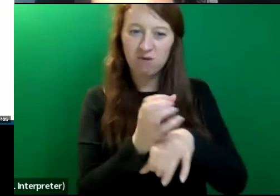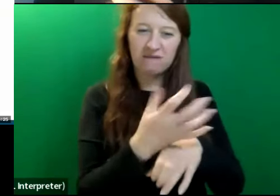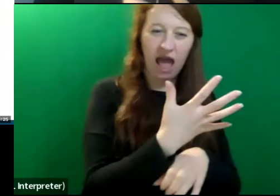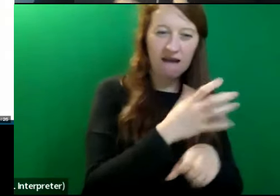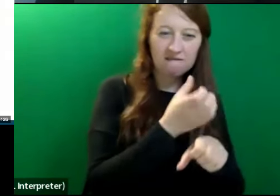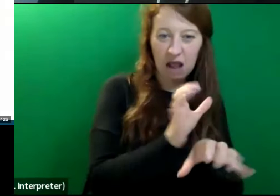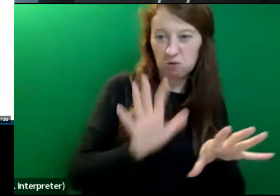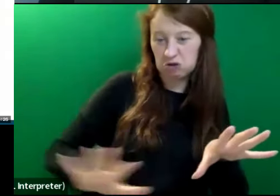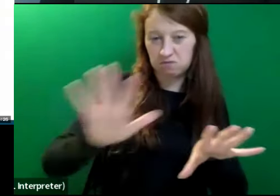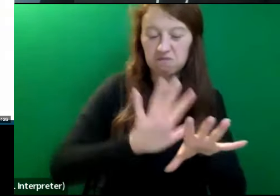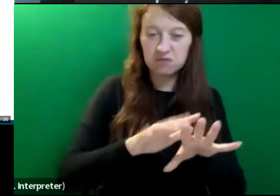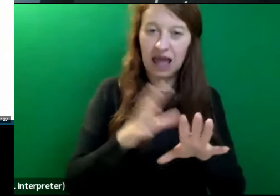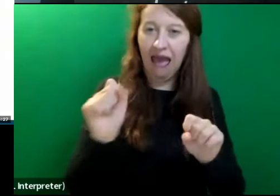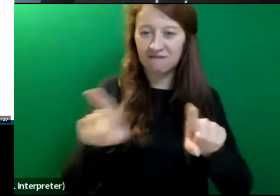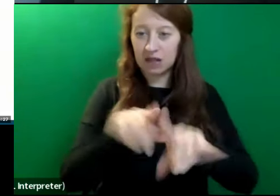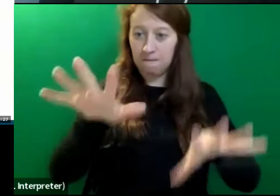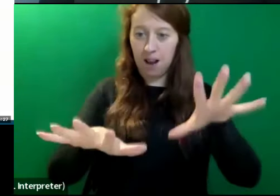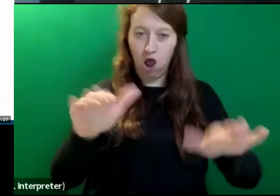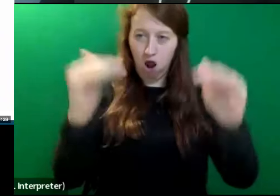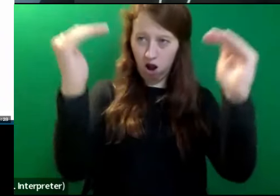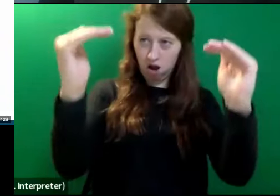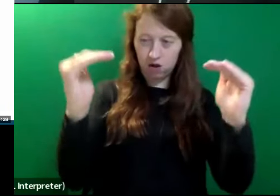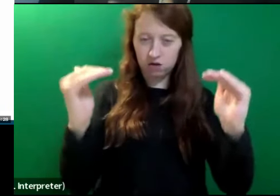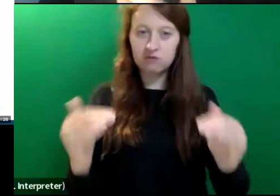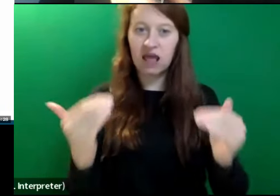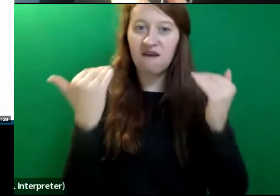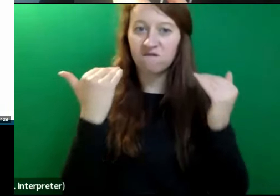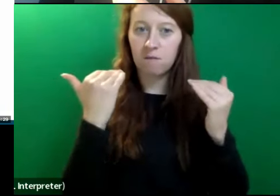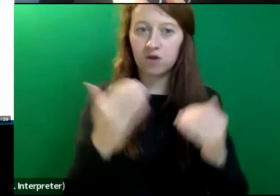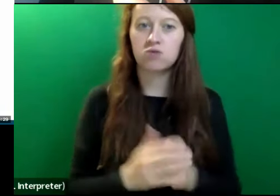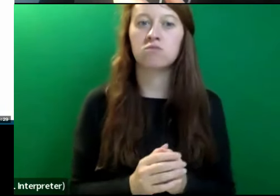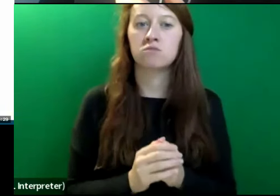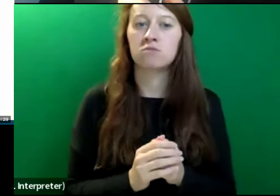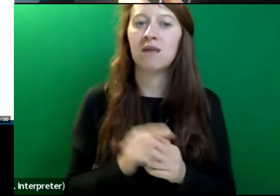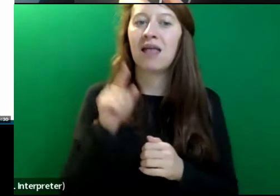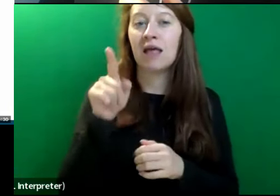a quota-based random sample in that